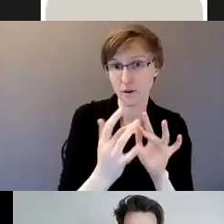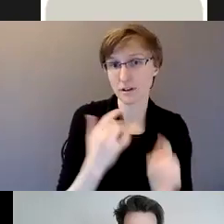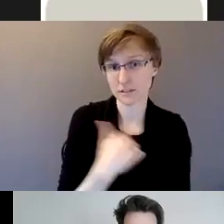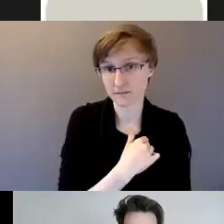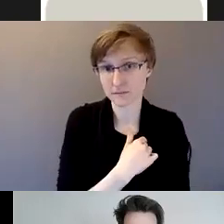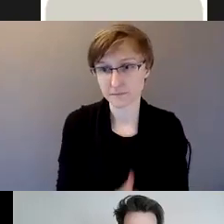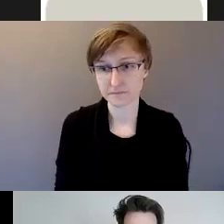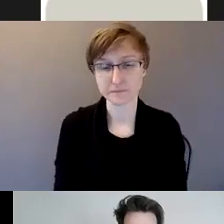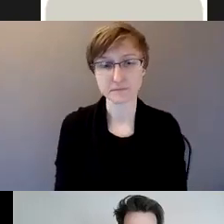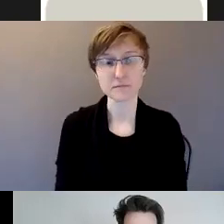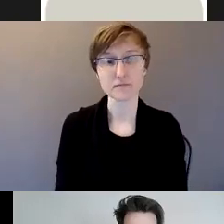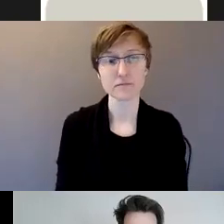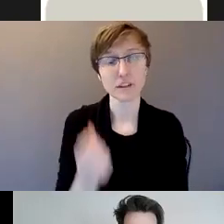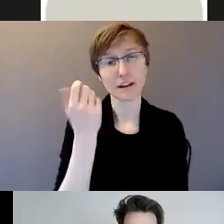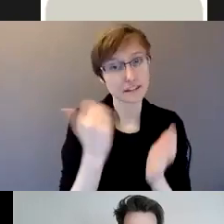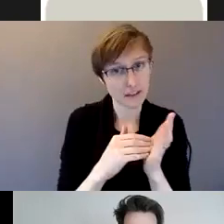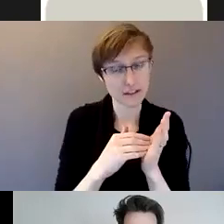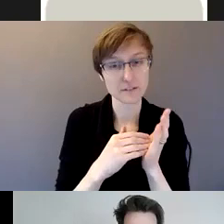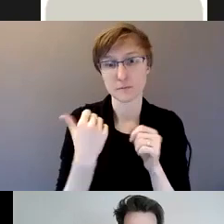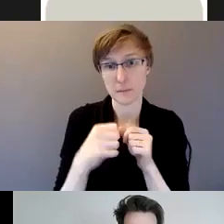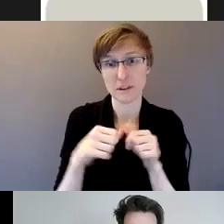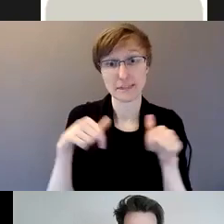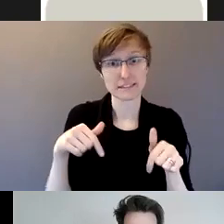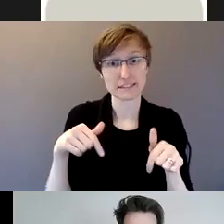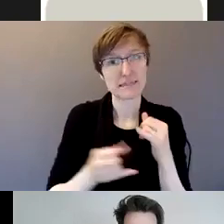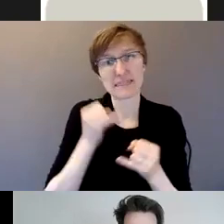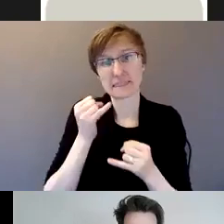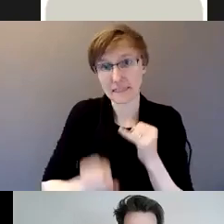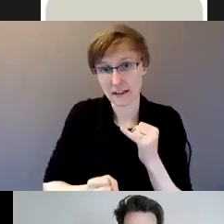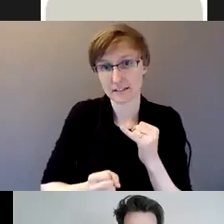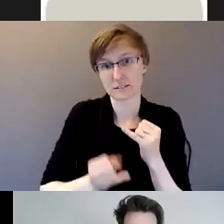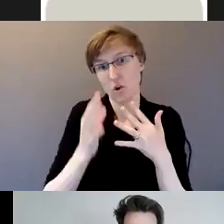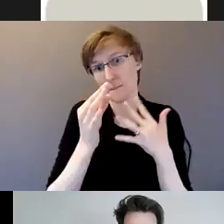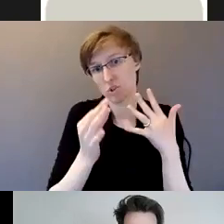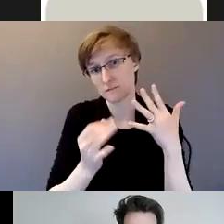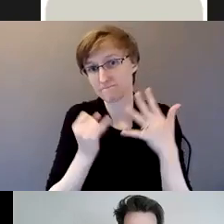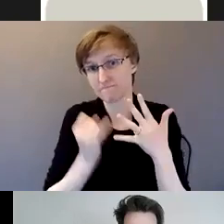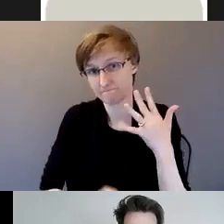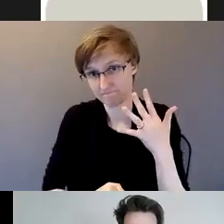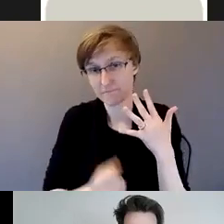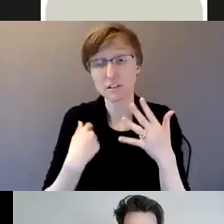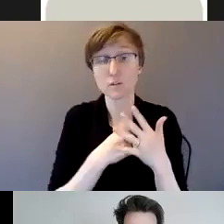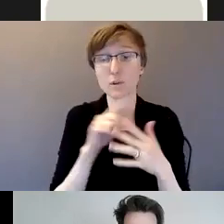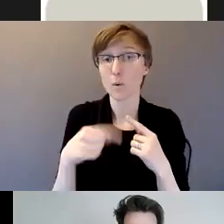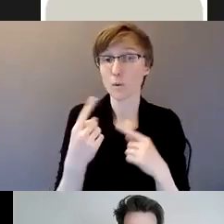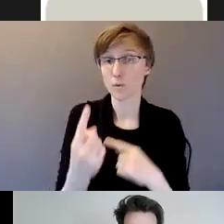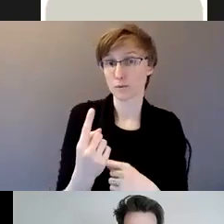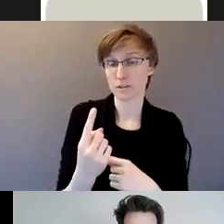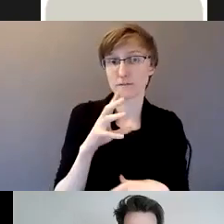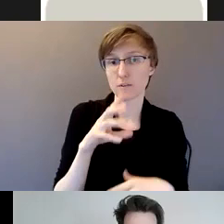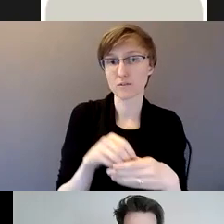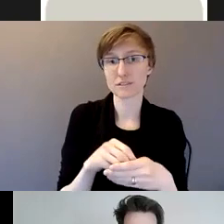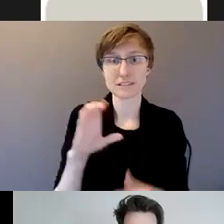be the last resort. We only operate in the civil justice system, not in the criminal justice system. We can't lay charges. So again,